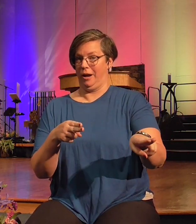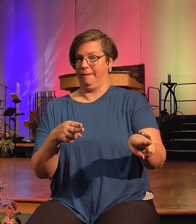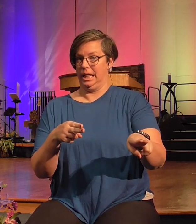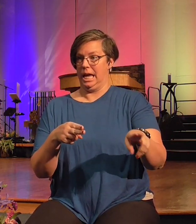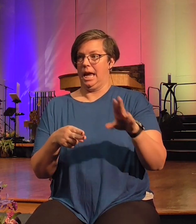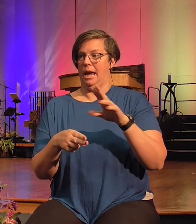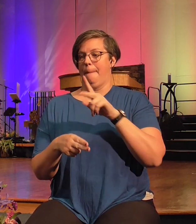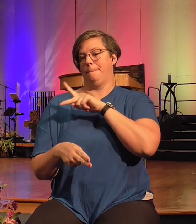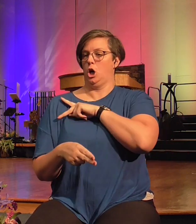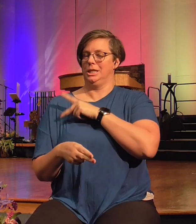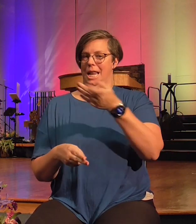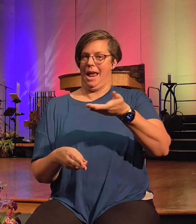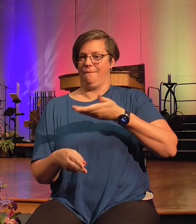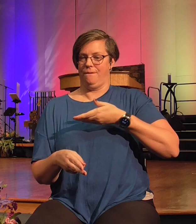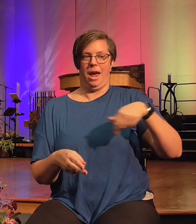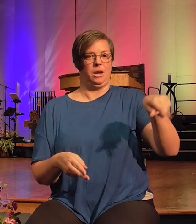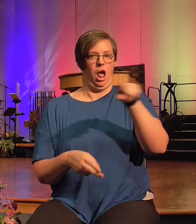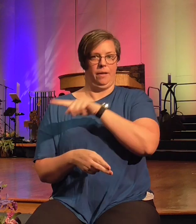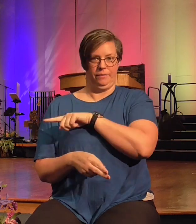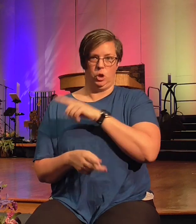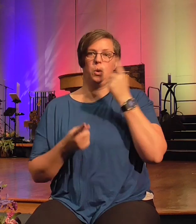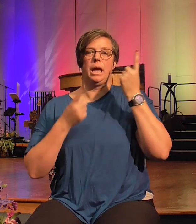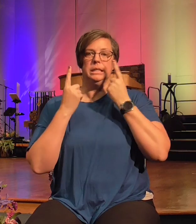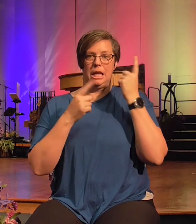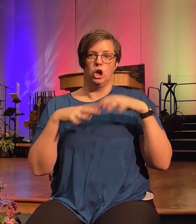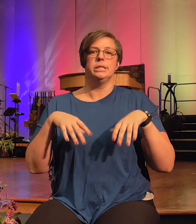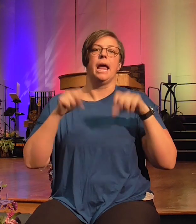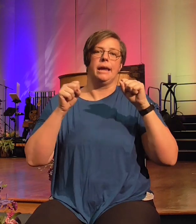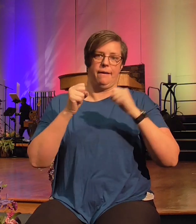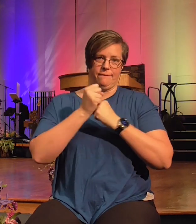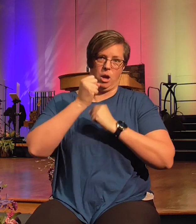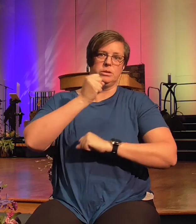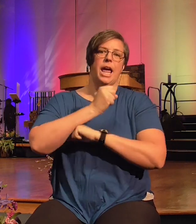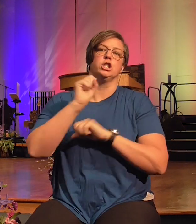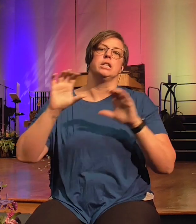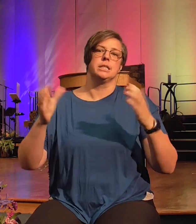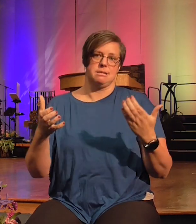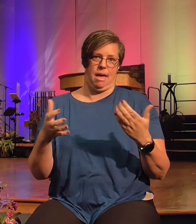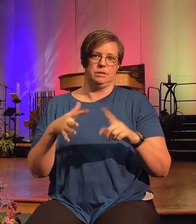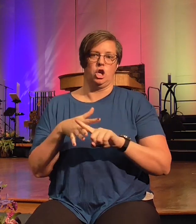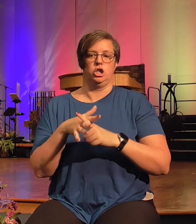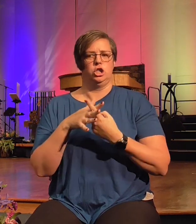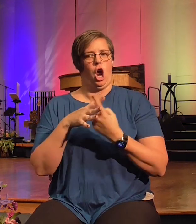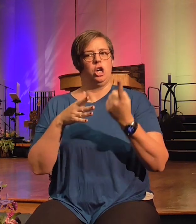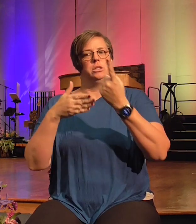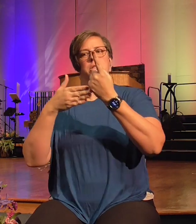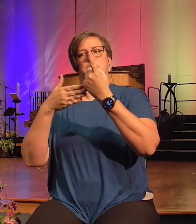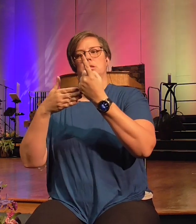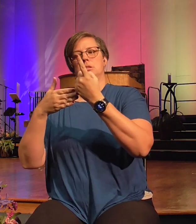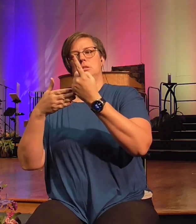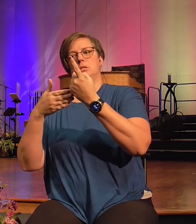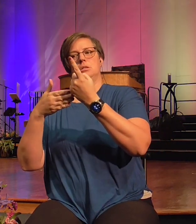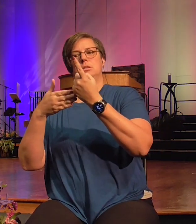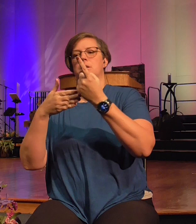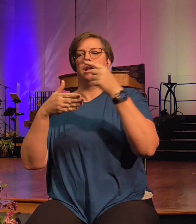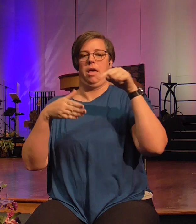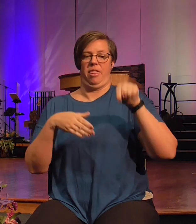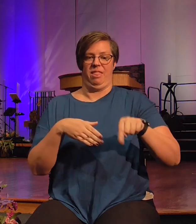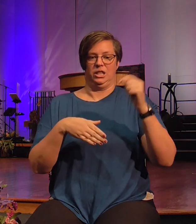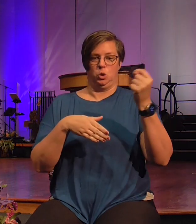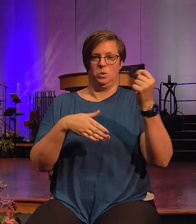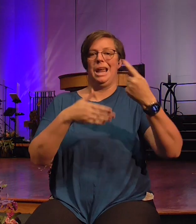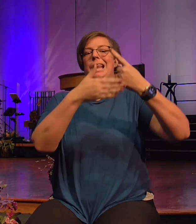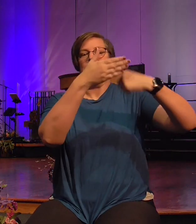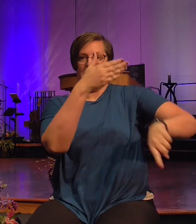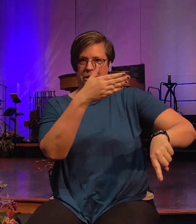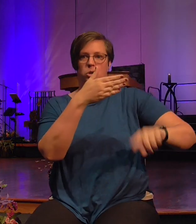personally invite you to consider taking the Foundations class with me. It starts a week from this Tuesday night. We've never offered it